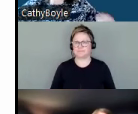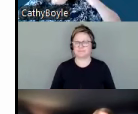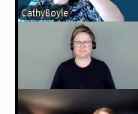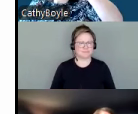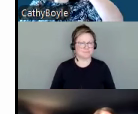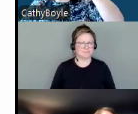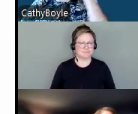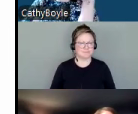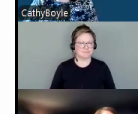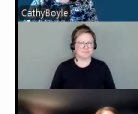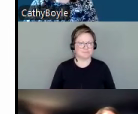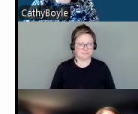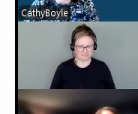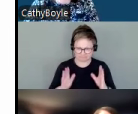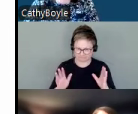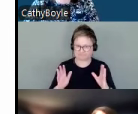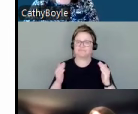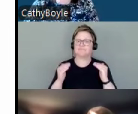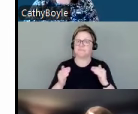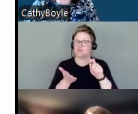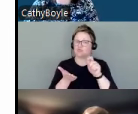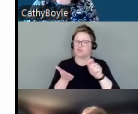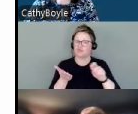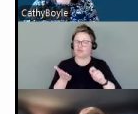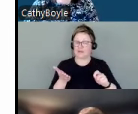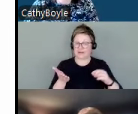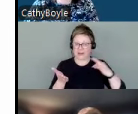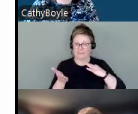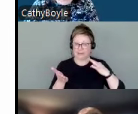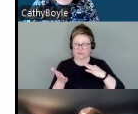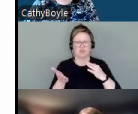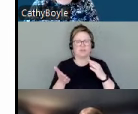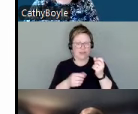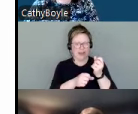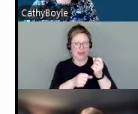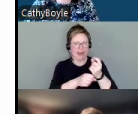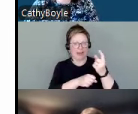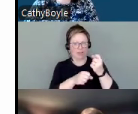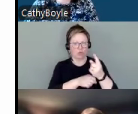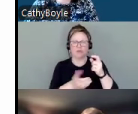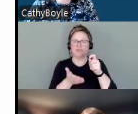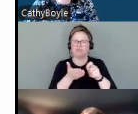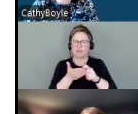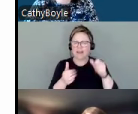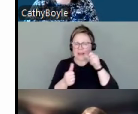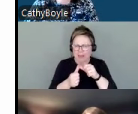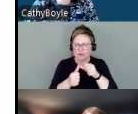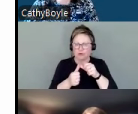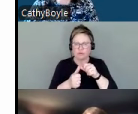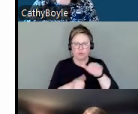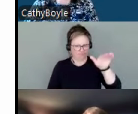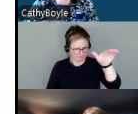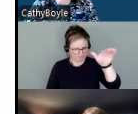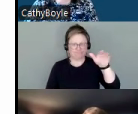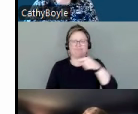What about written applications? You should write a letter annually to confirm that your family member is